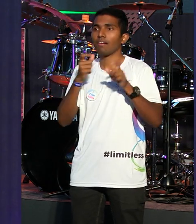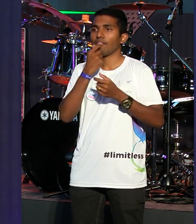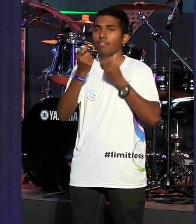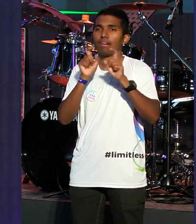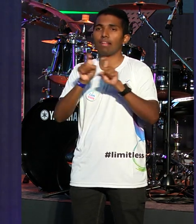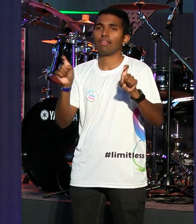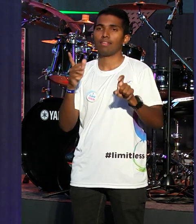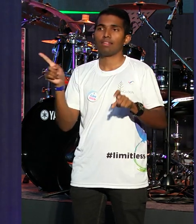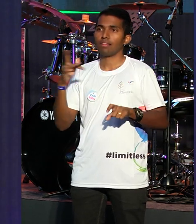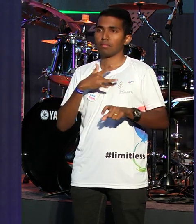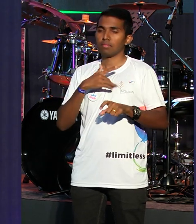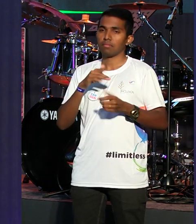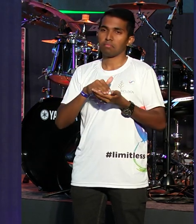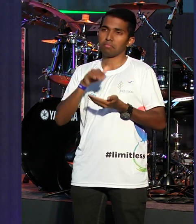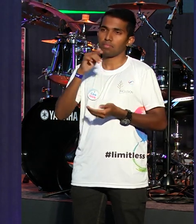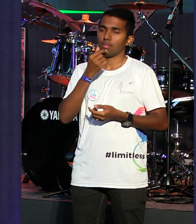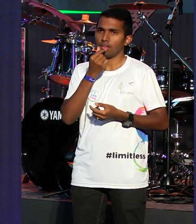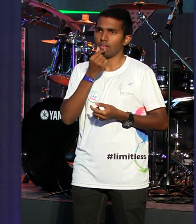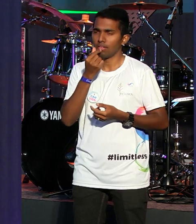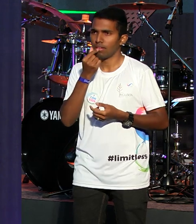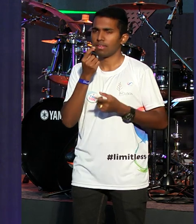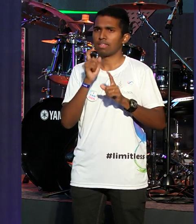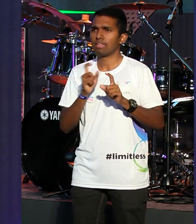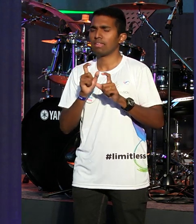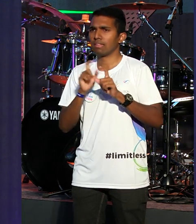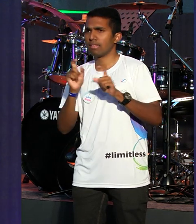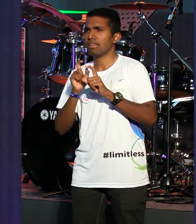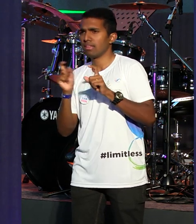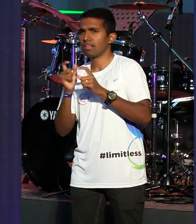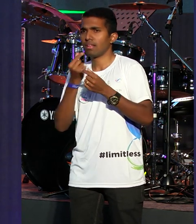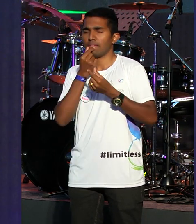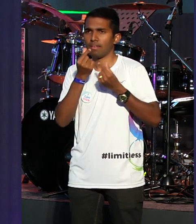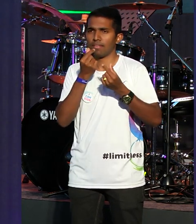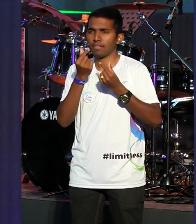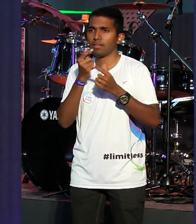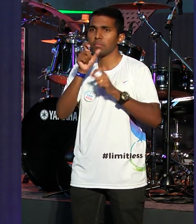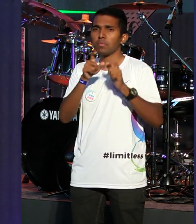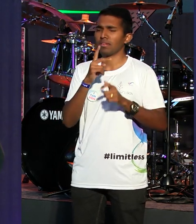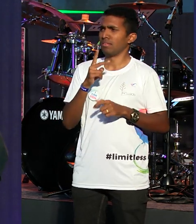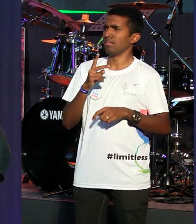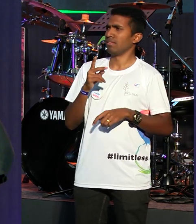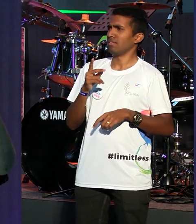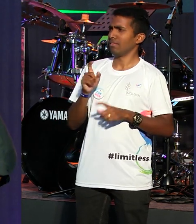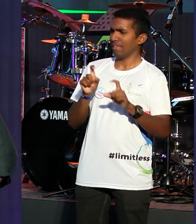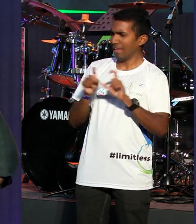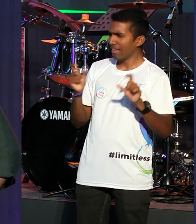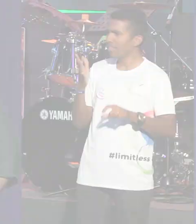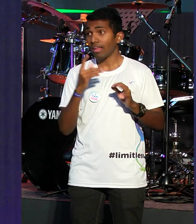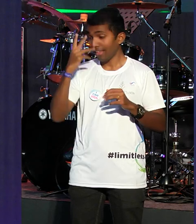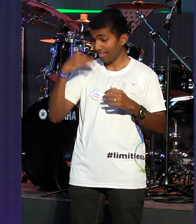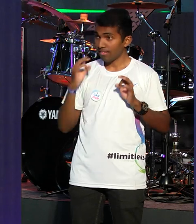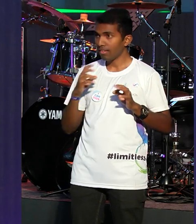times, you just either sort of, you be aloof, you be in your own sense. It sort of shapes your personality in a way which you may not necessarily want to be like that,